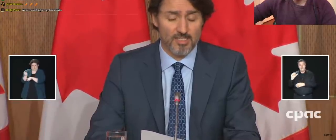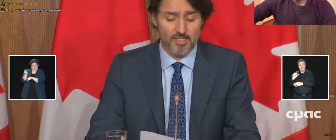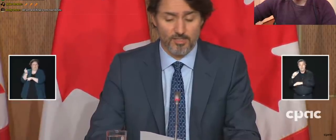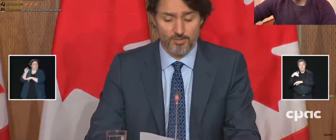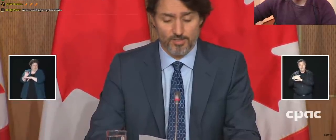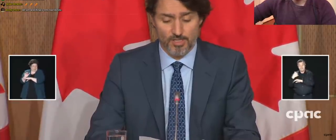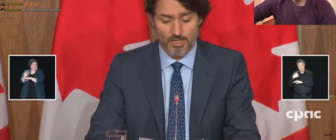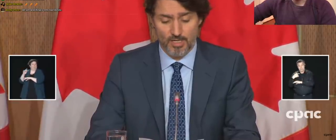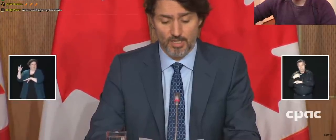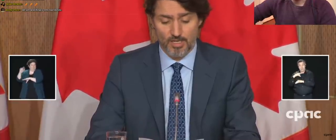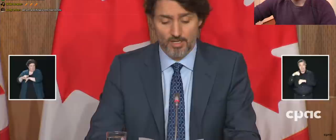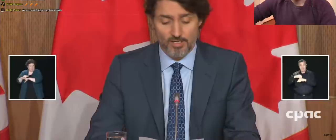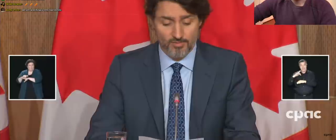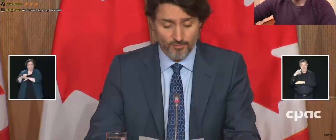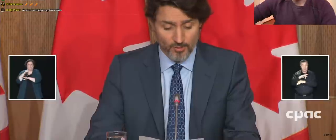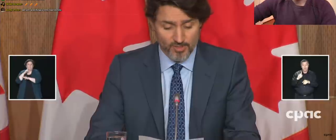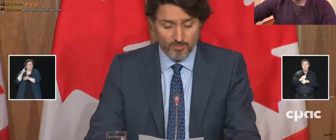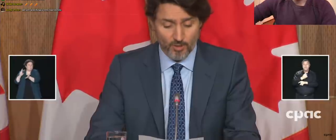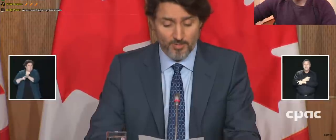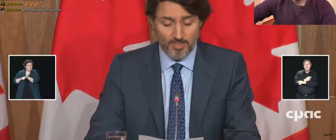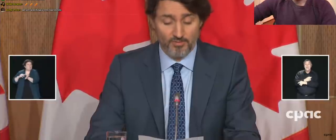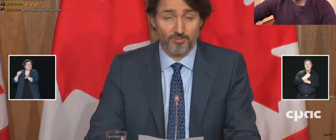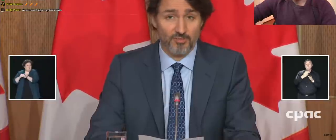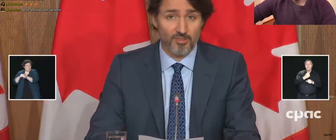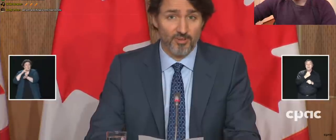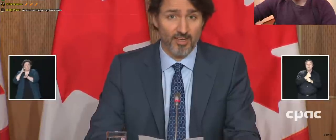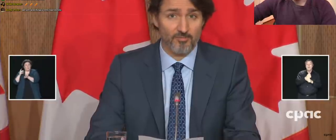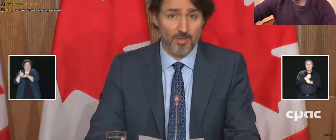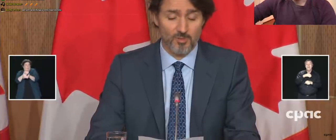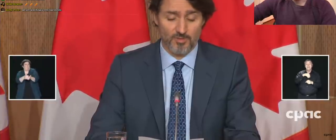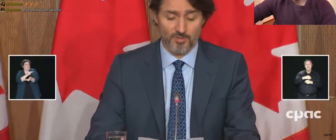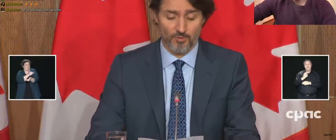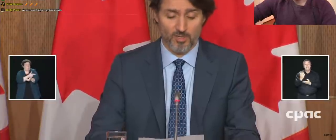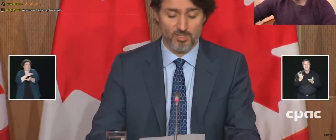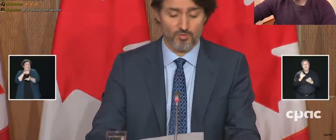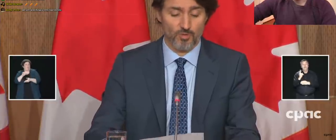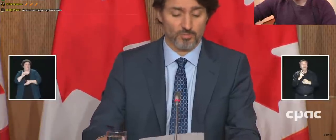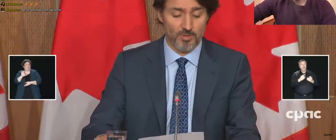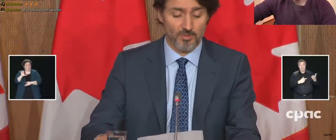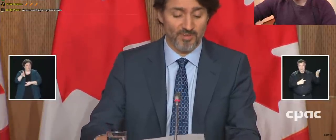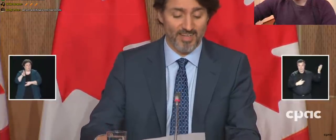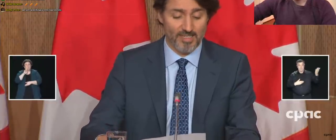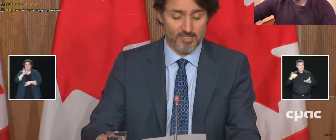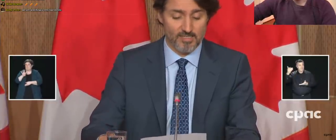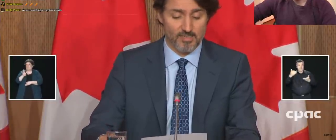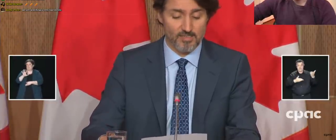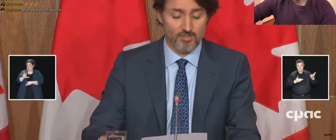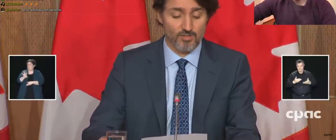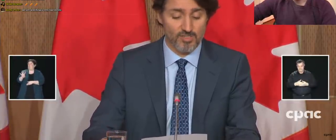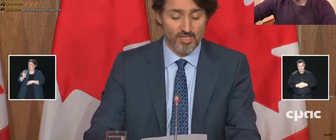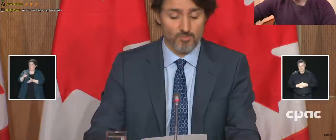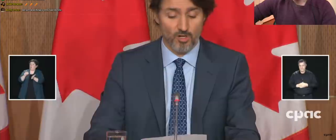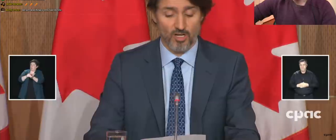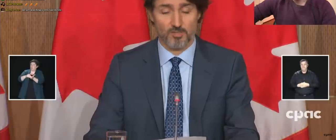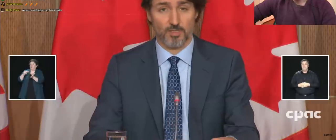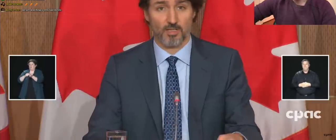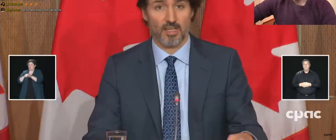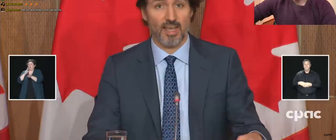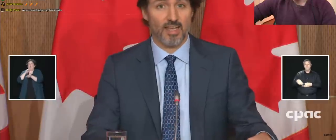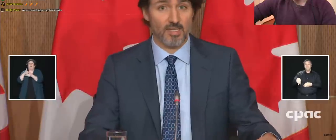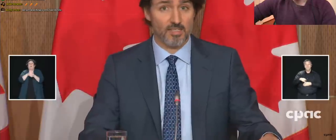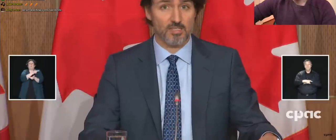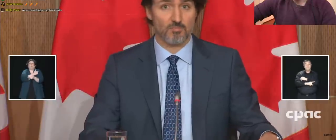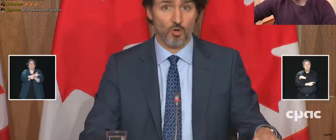in the ICUs. This first deployment of 55 members of the forces will be providing assistance to Sunnybrook